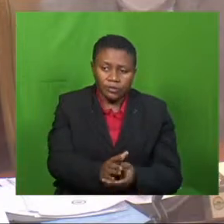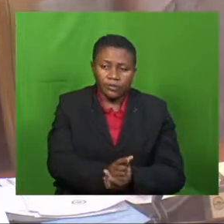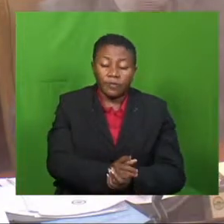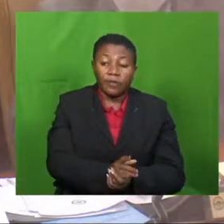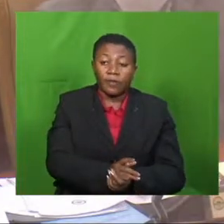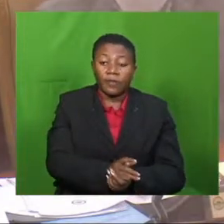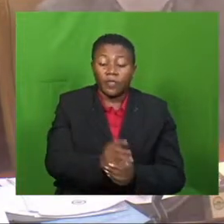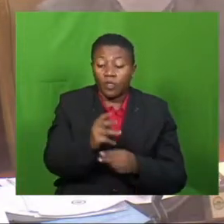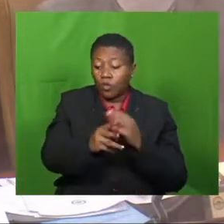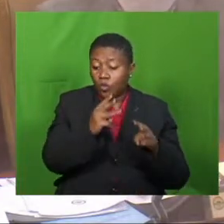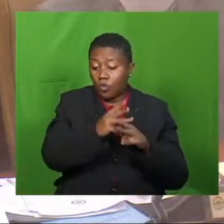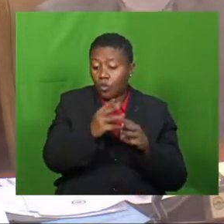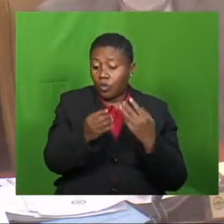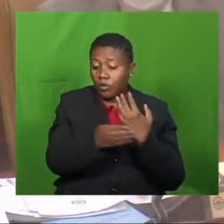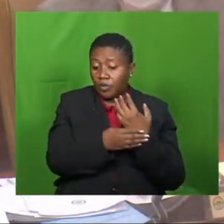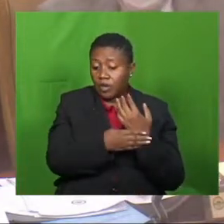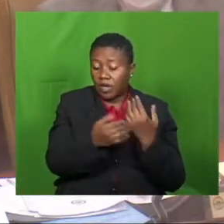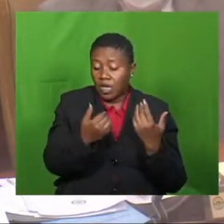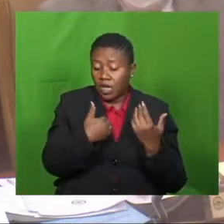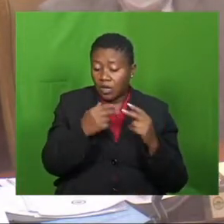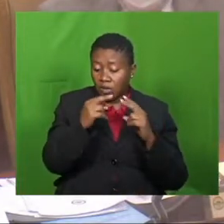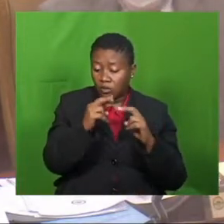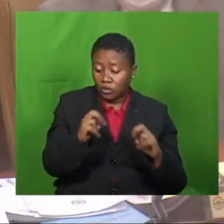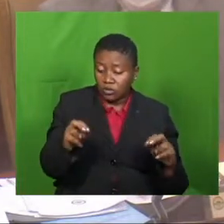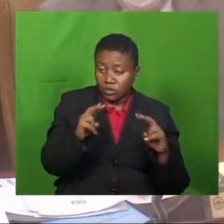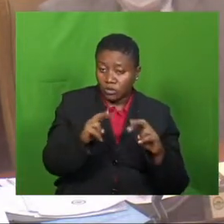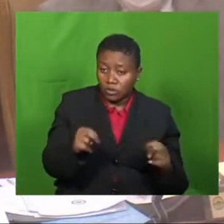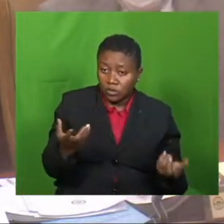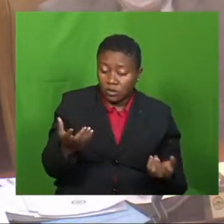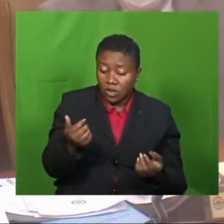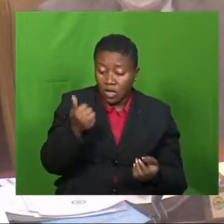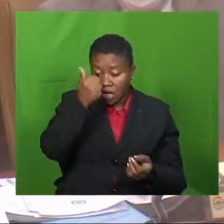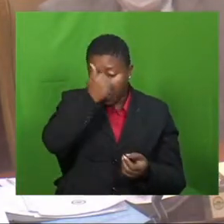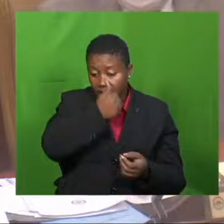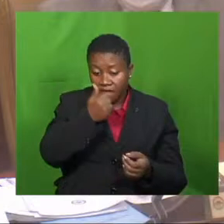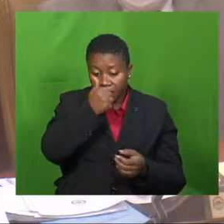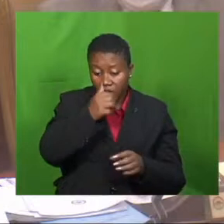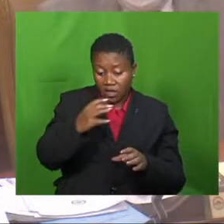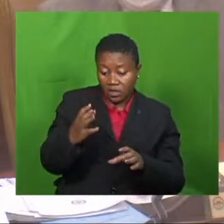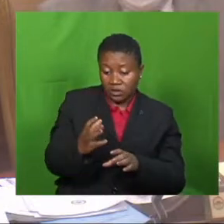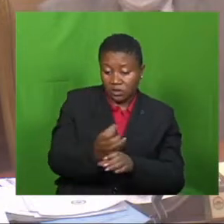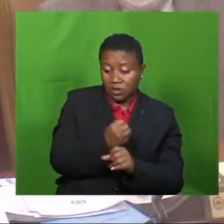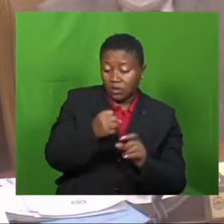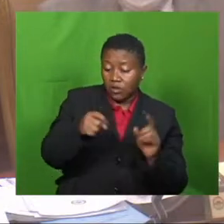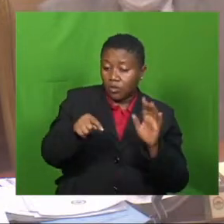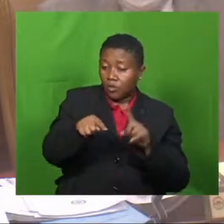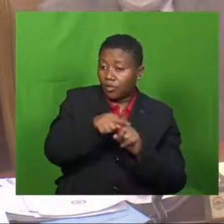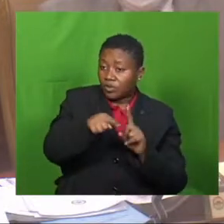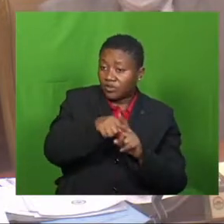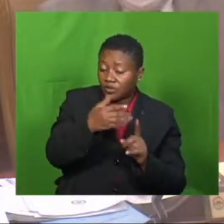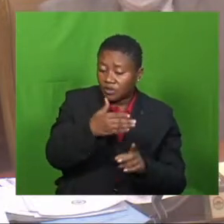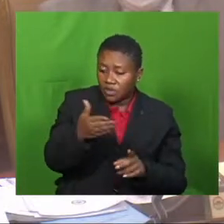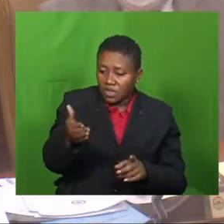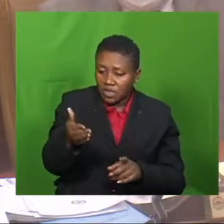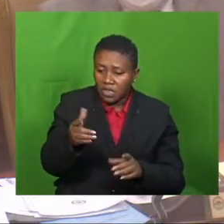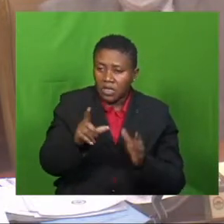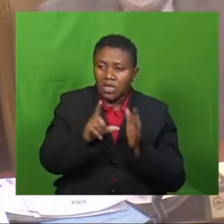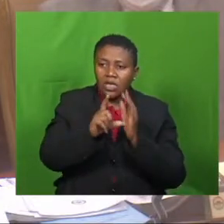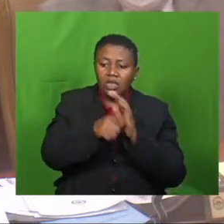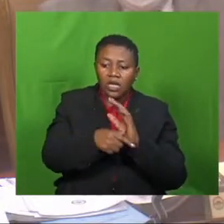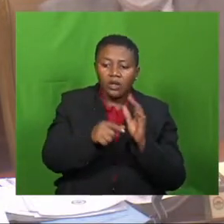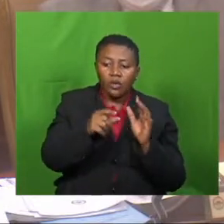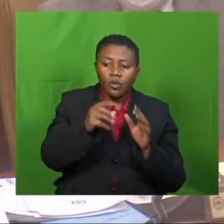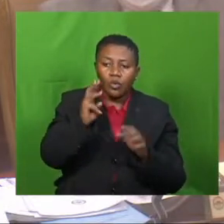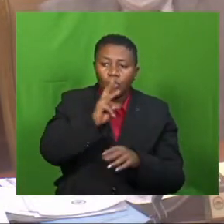which indicates that if African countries take advantage of it, West Africa will see the biggest decline in the number of